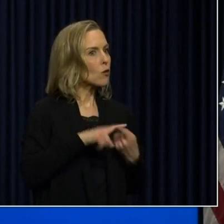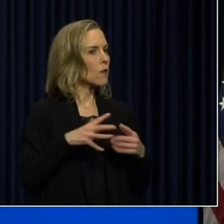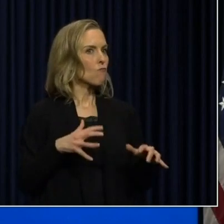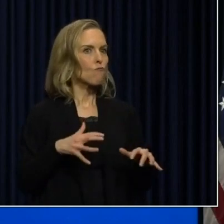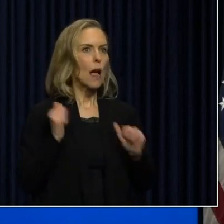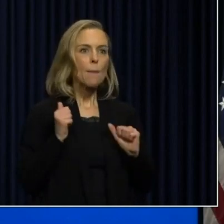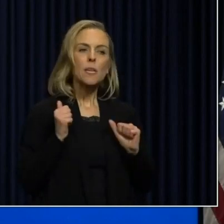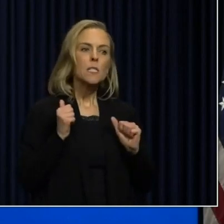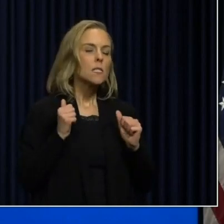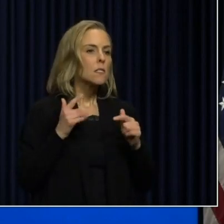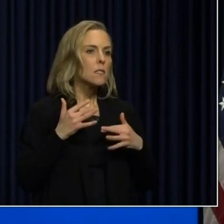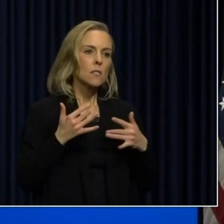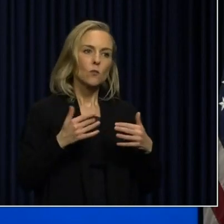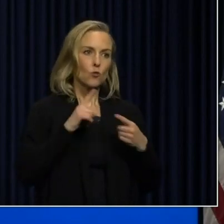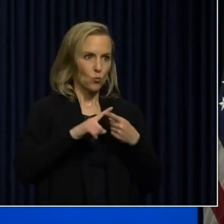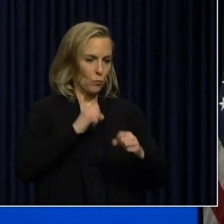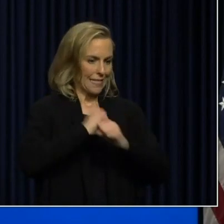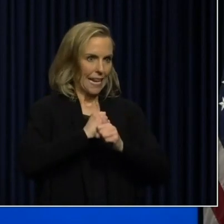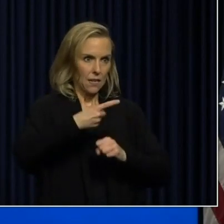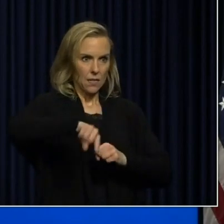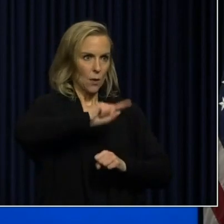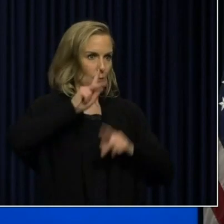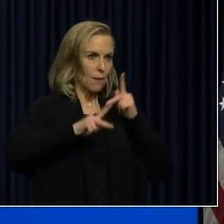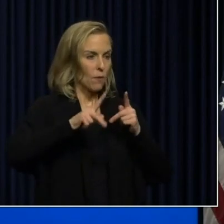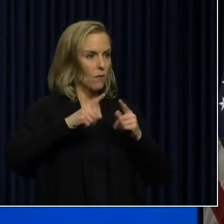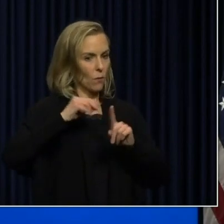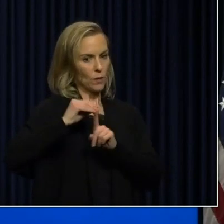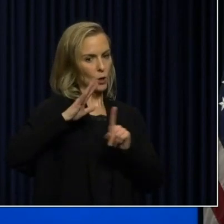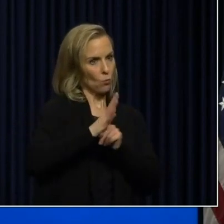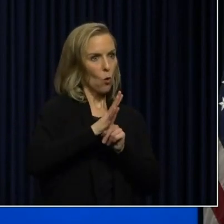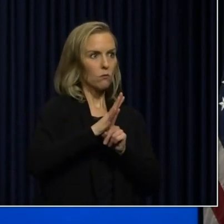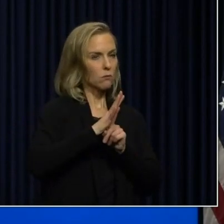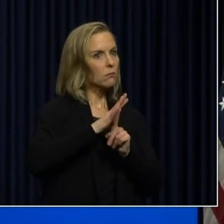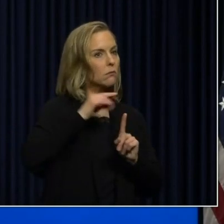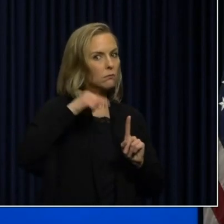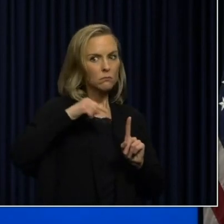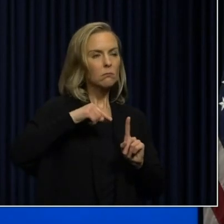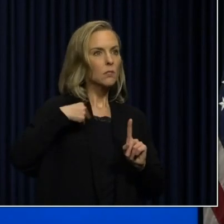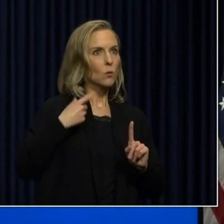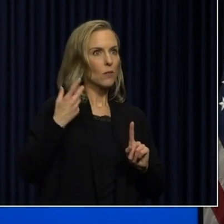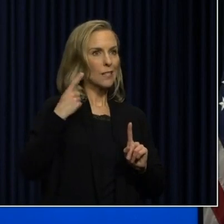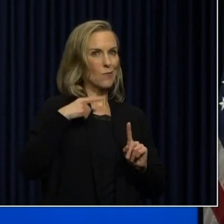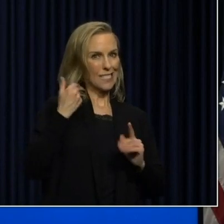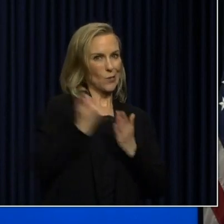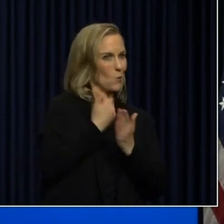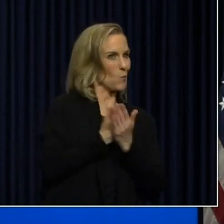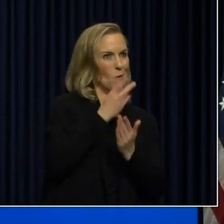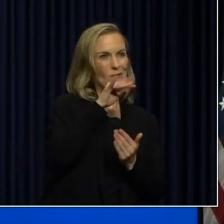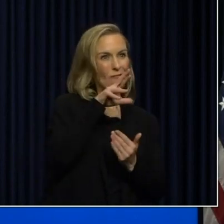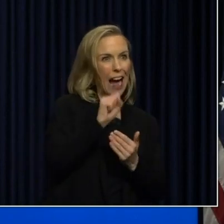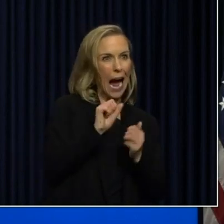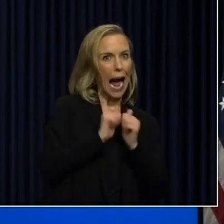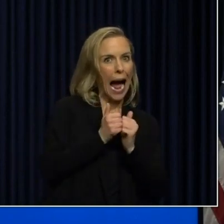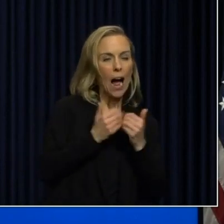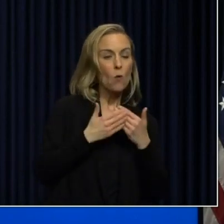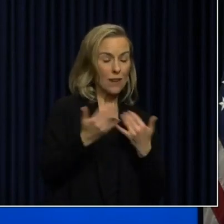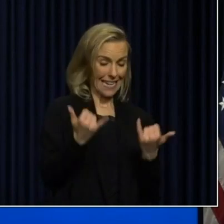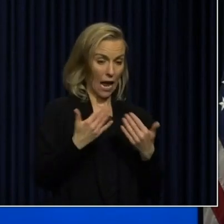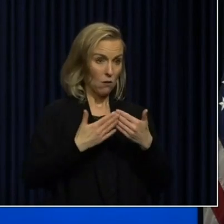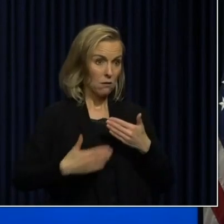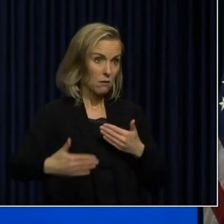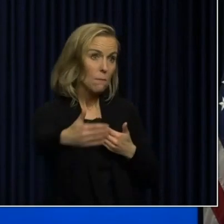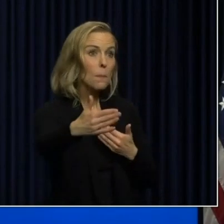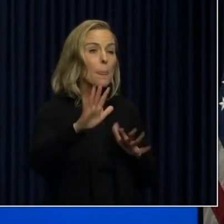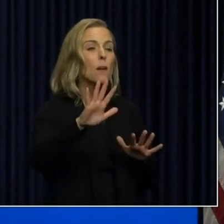rapidly protect the public from getting exposed to this virus that we didn't know as much about. Now, as we go forward, so an